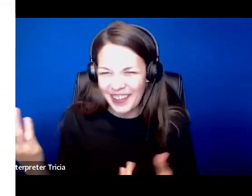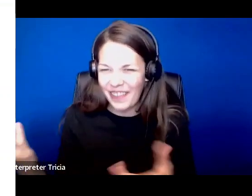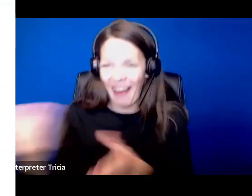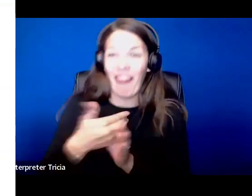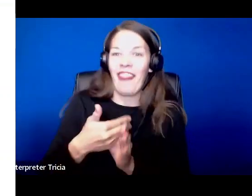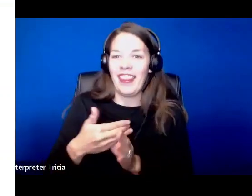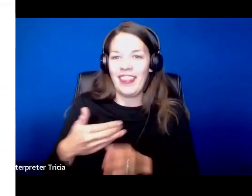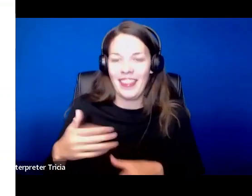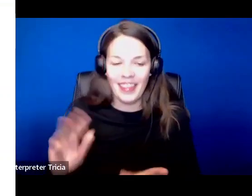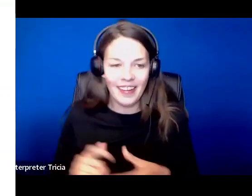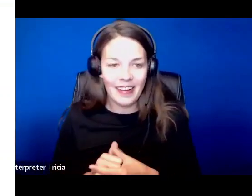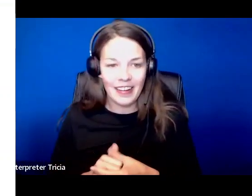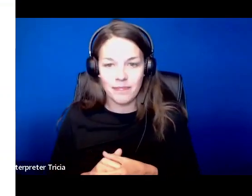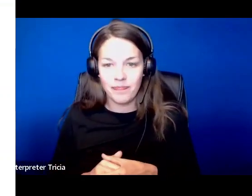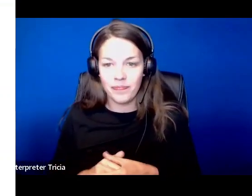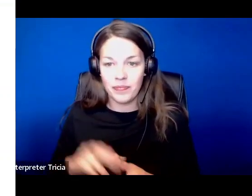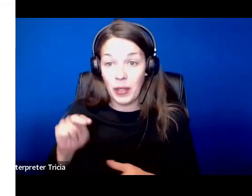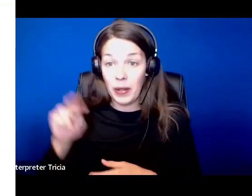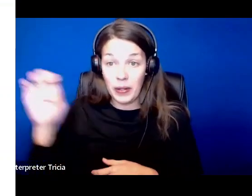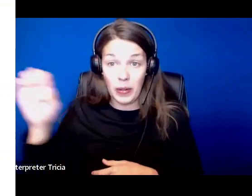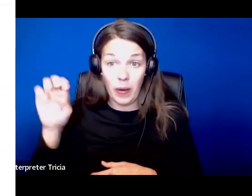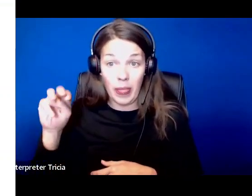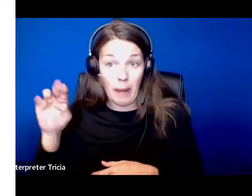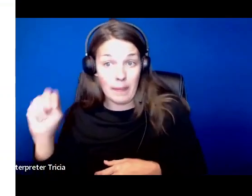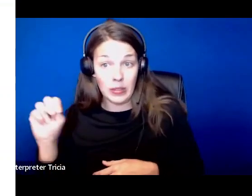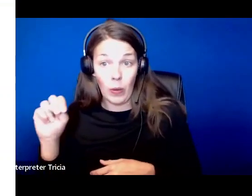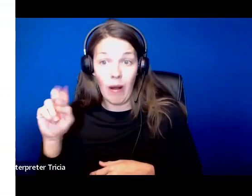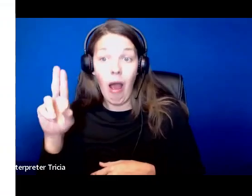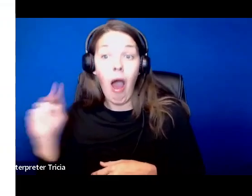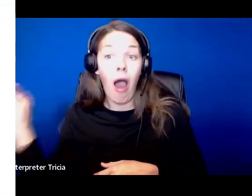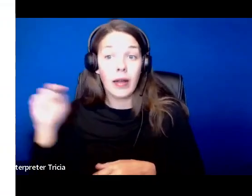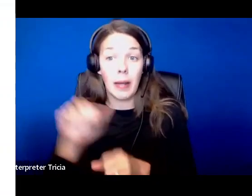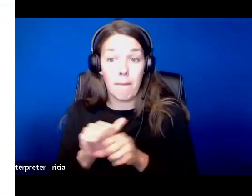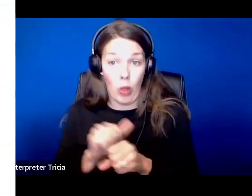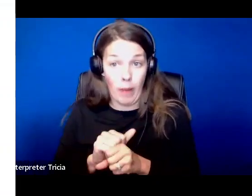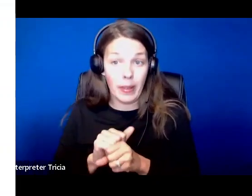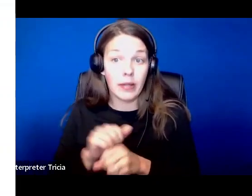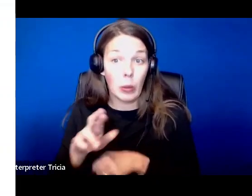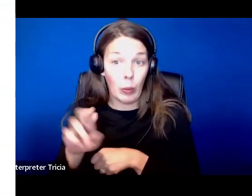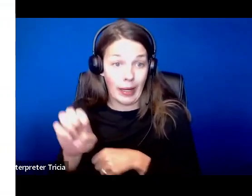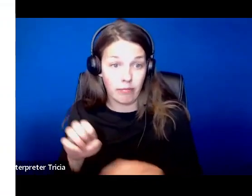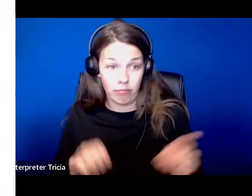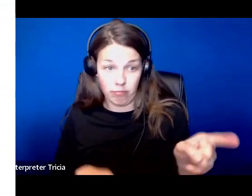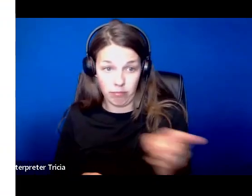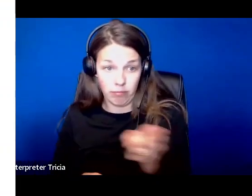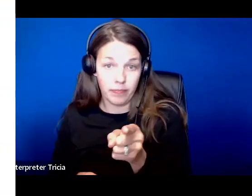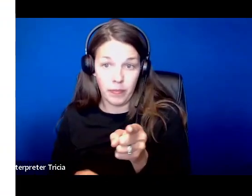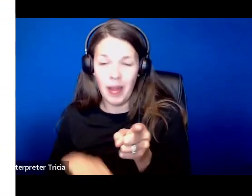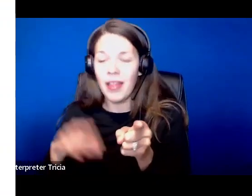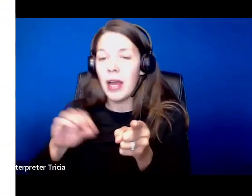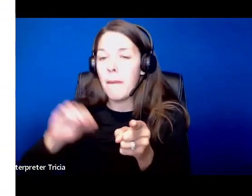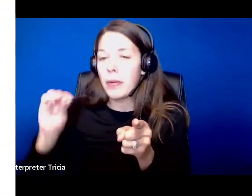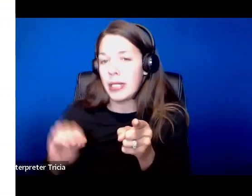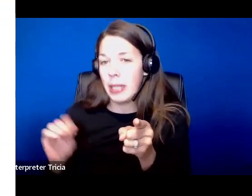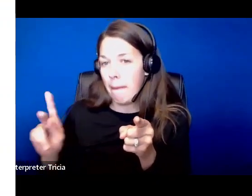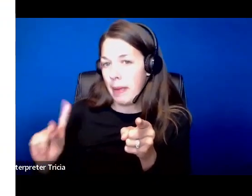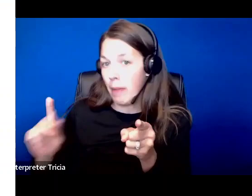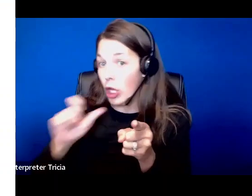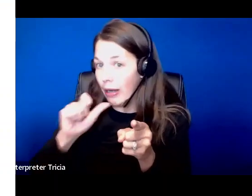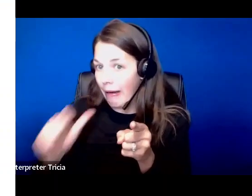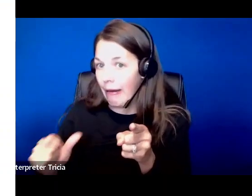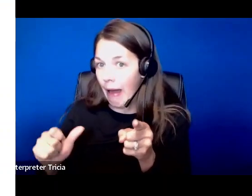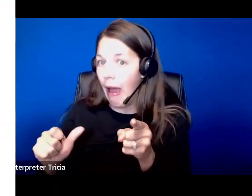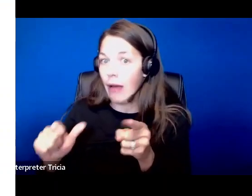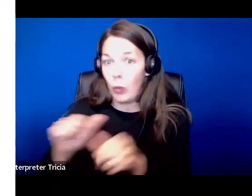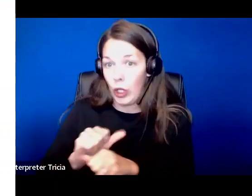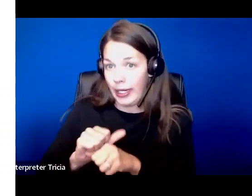So this is Northeast Minnesota's unemployment rate. So the unemployment rate's essentially the percentage that are actively